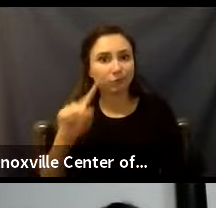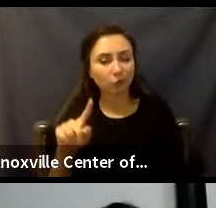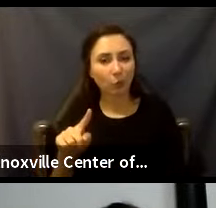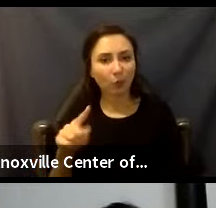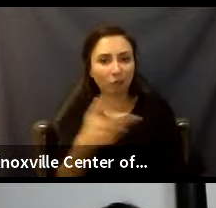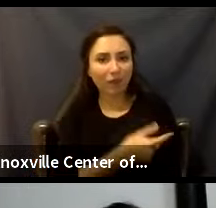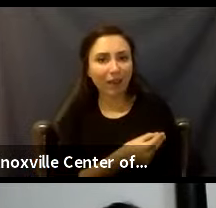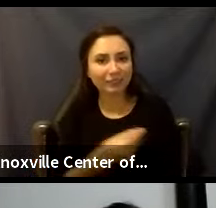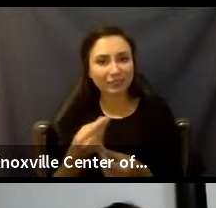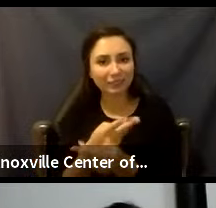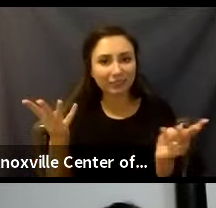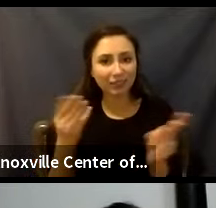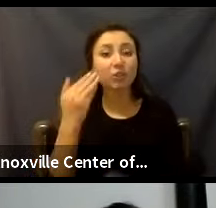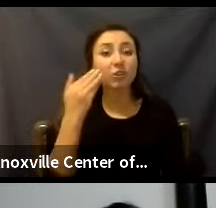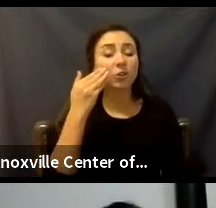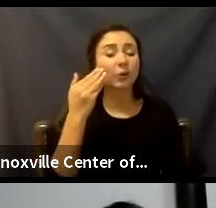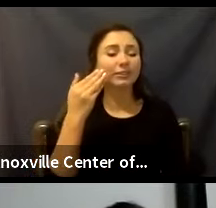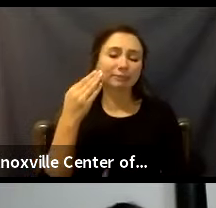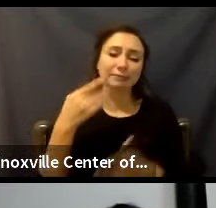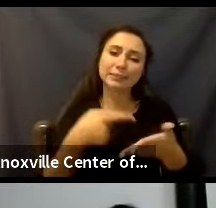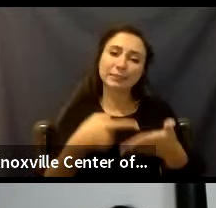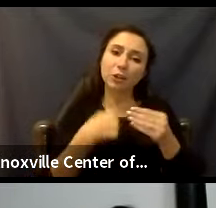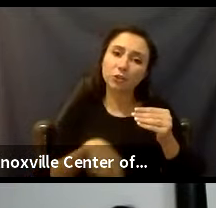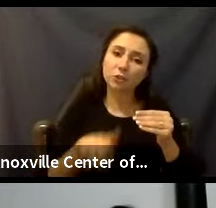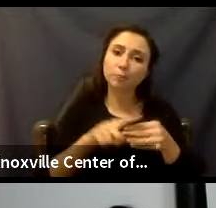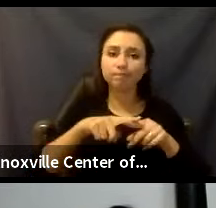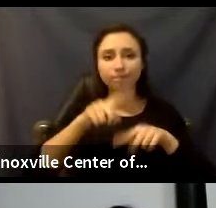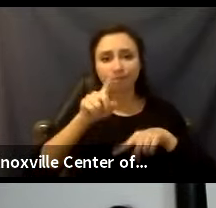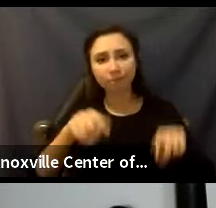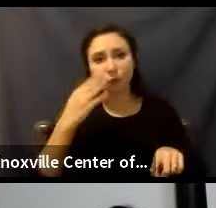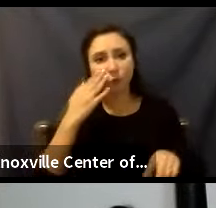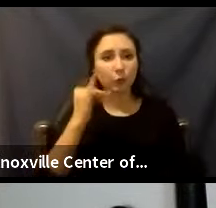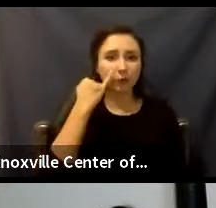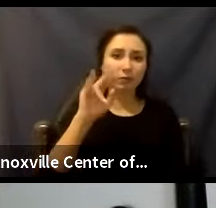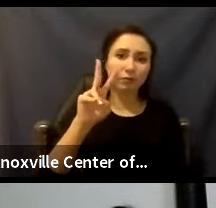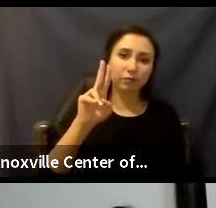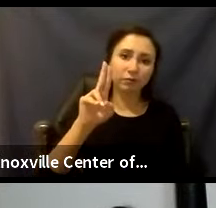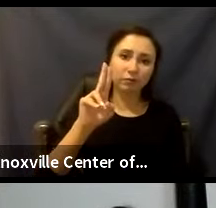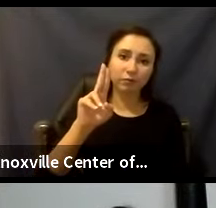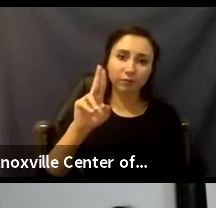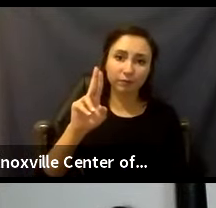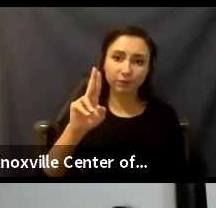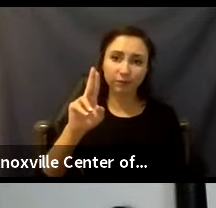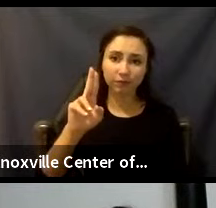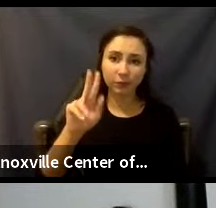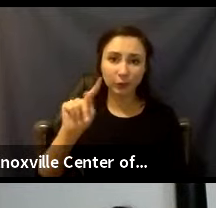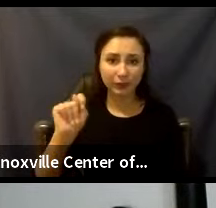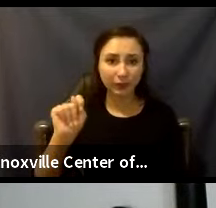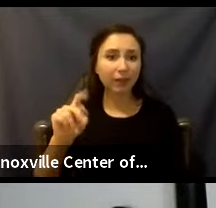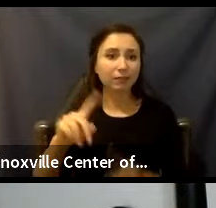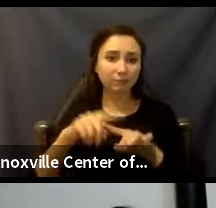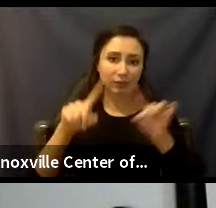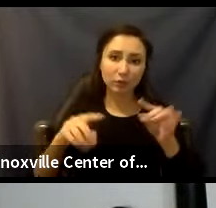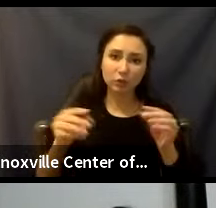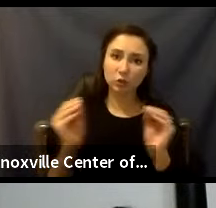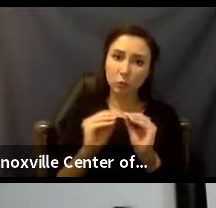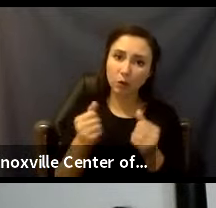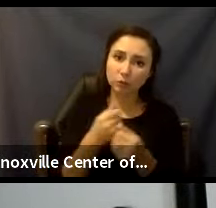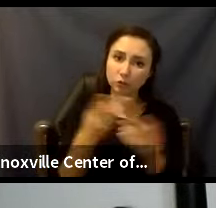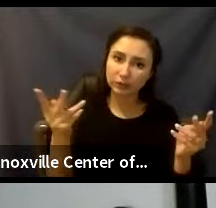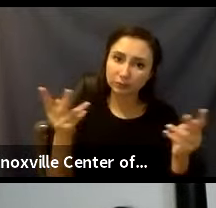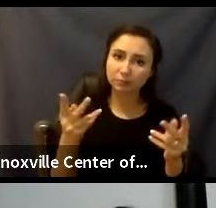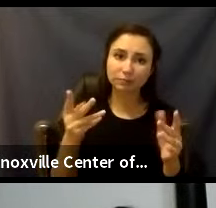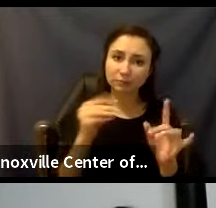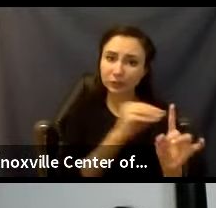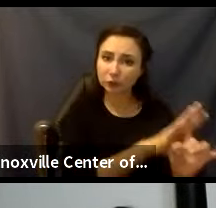there's discussion about the variants and we don't know whether the UK variant, which I guess what we're hearing is it's more transmissible,